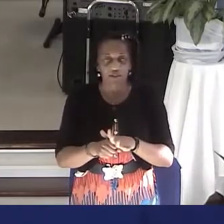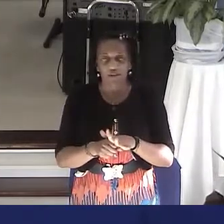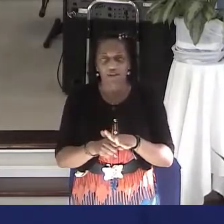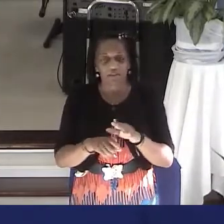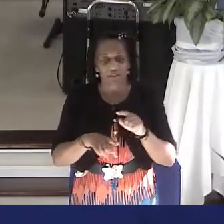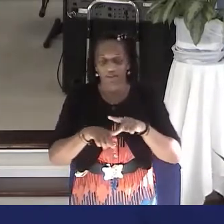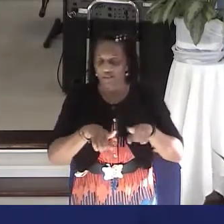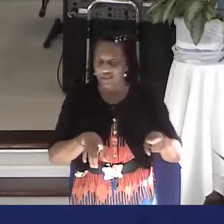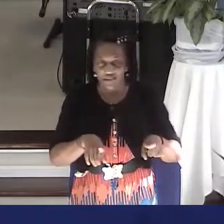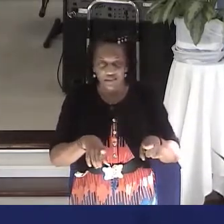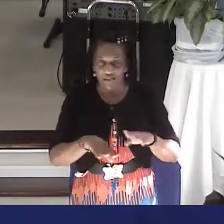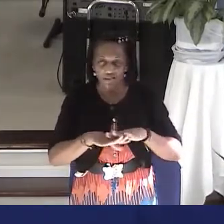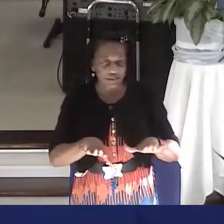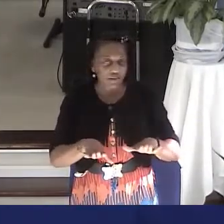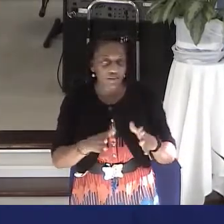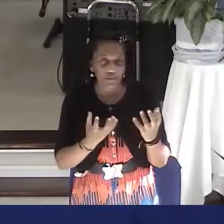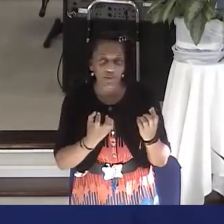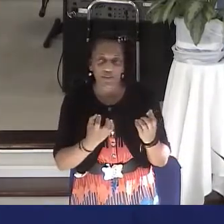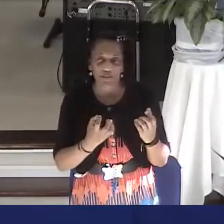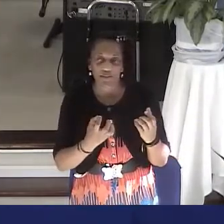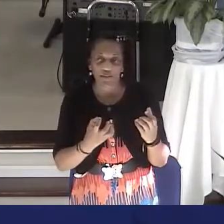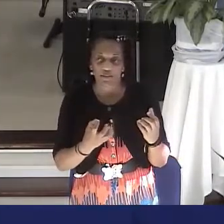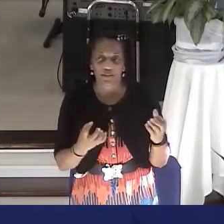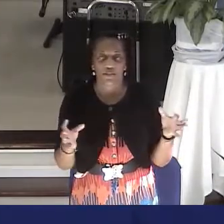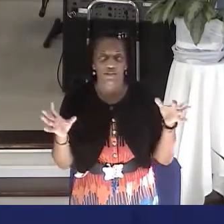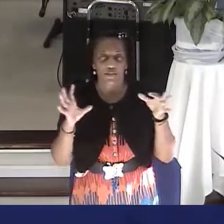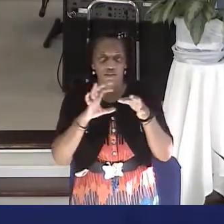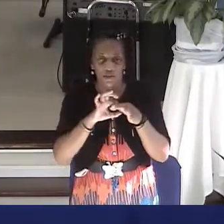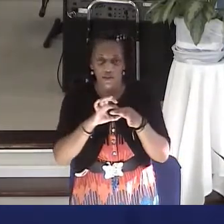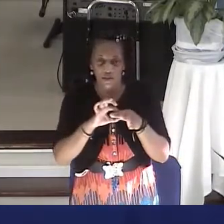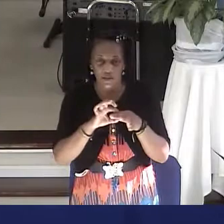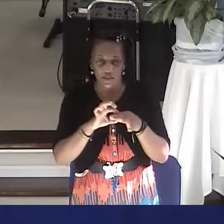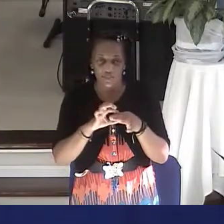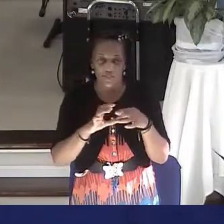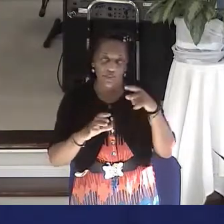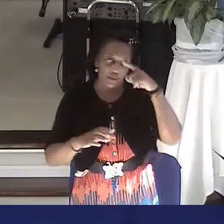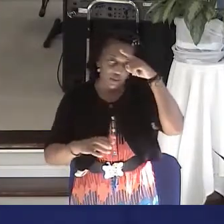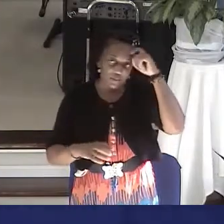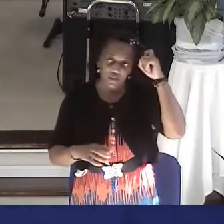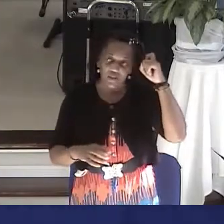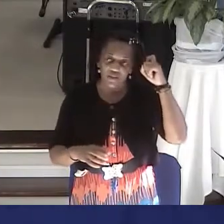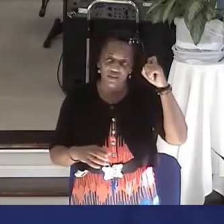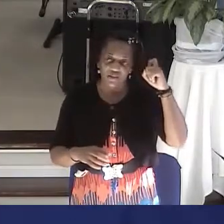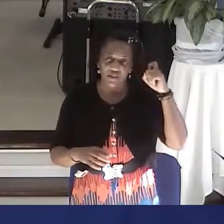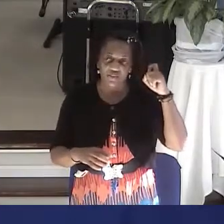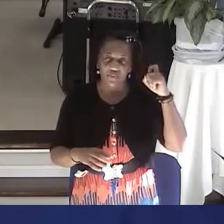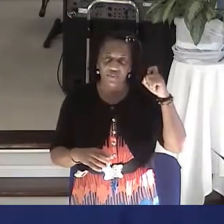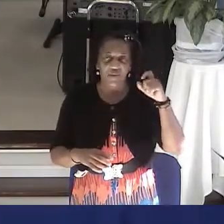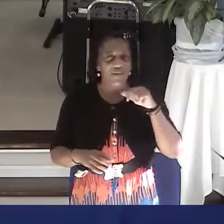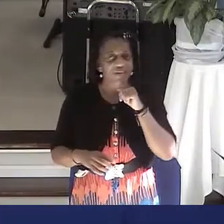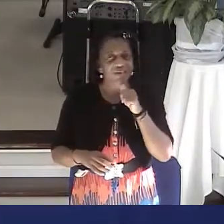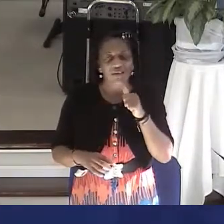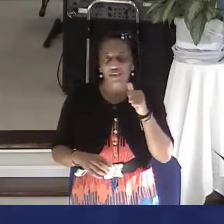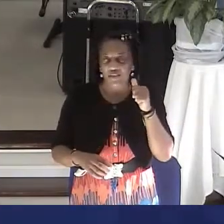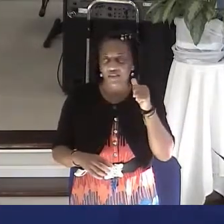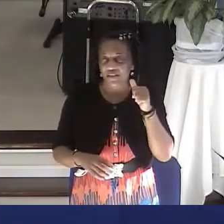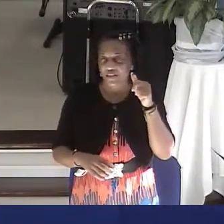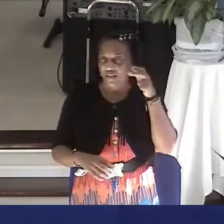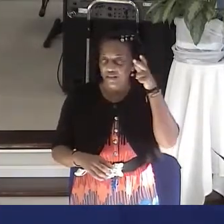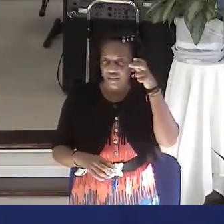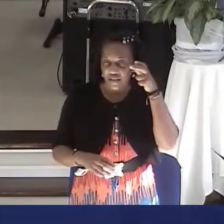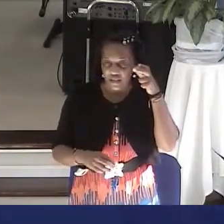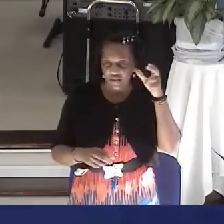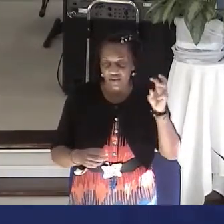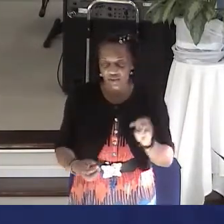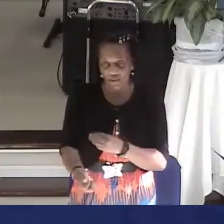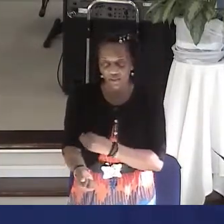worship. I was caught up with not hearing, you know, not hearing the music. I love music. I wanted to be